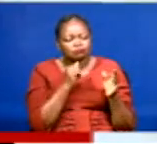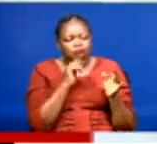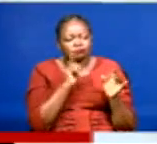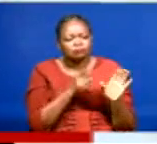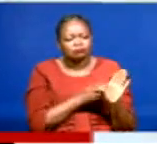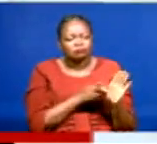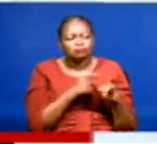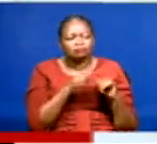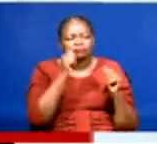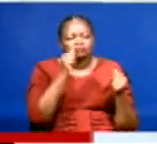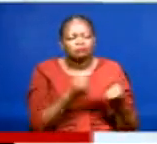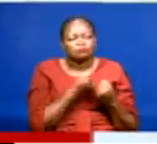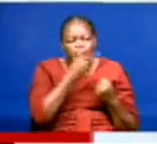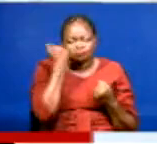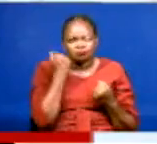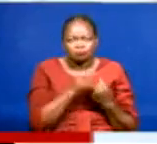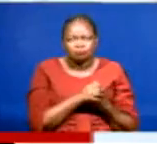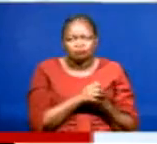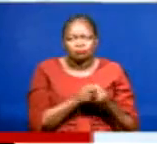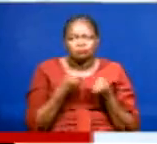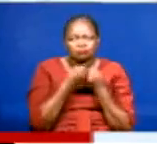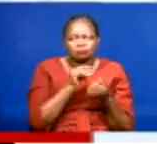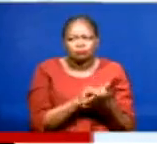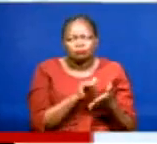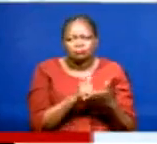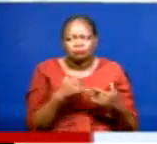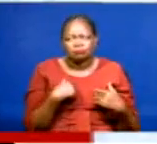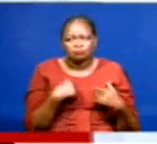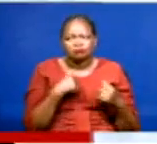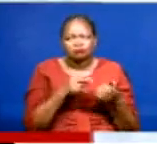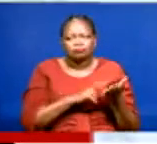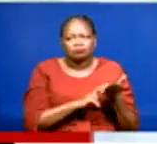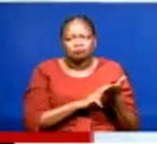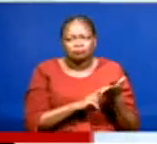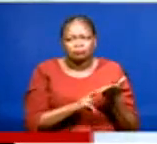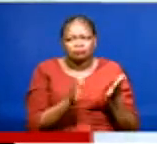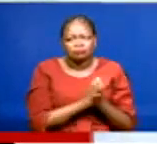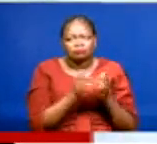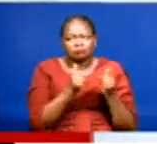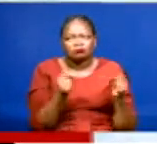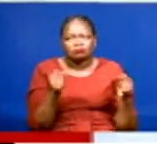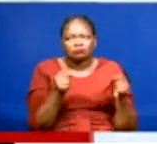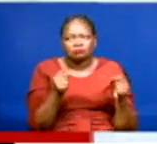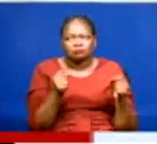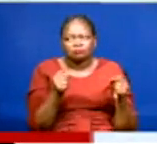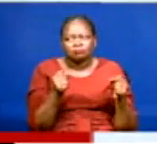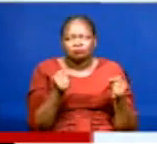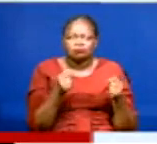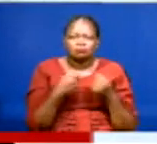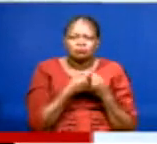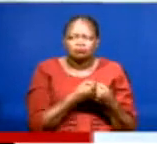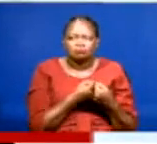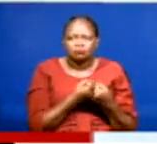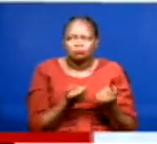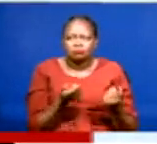it has never happened because of the issue of challenges that we have in regards to the visa. And even the opponents wanna niguaya, sometimes wanna